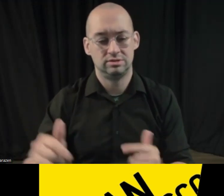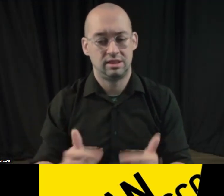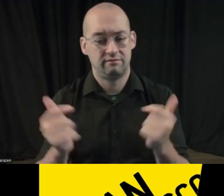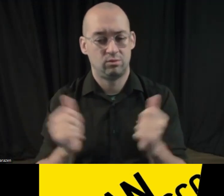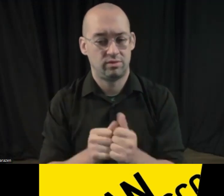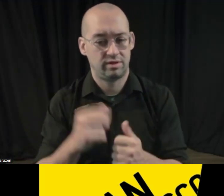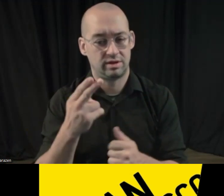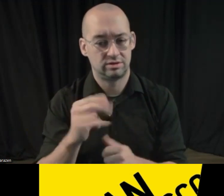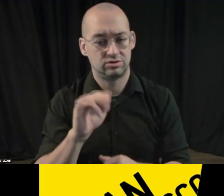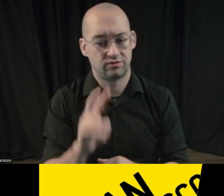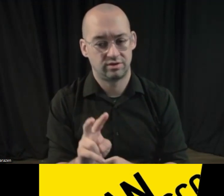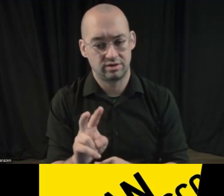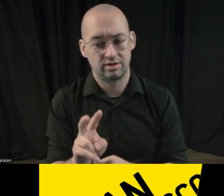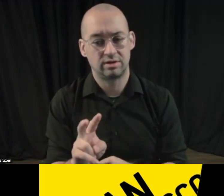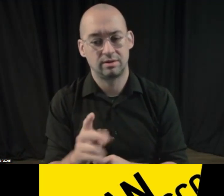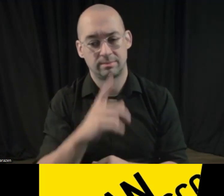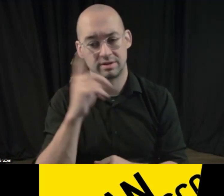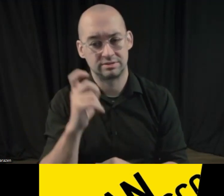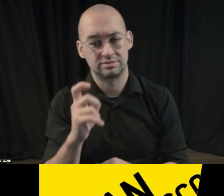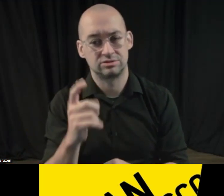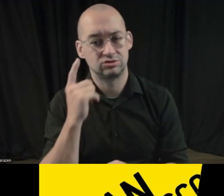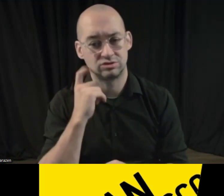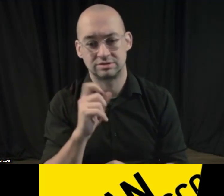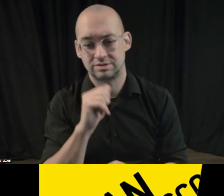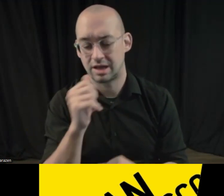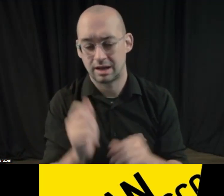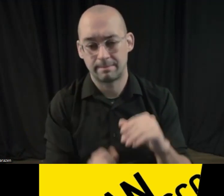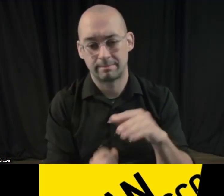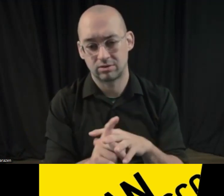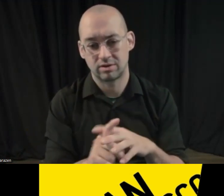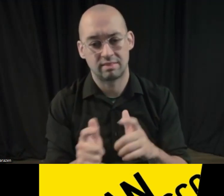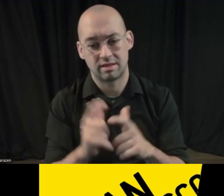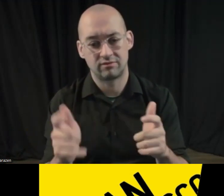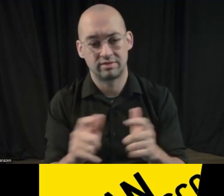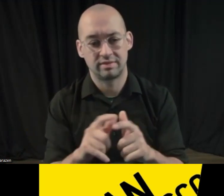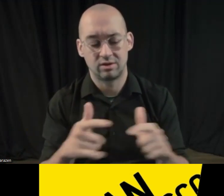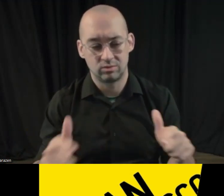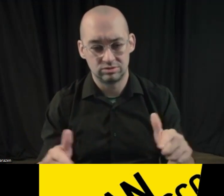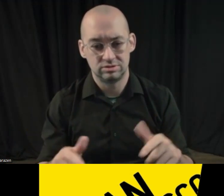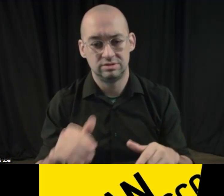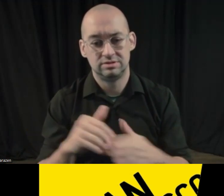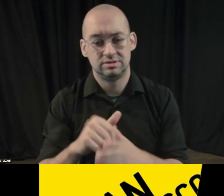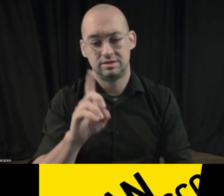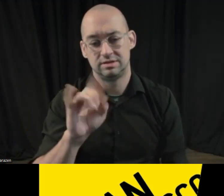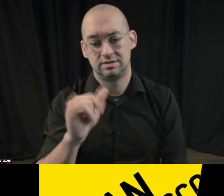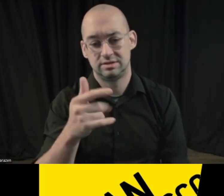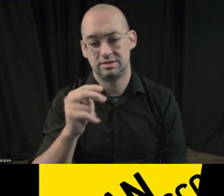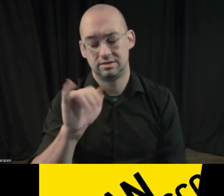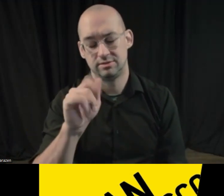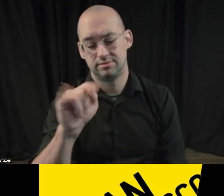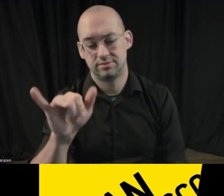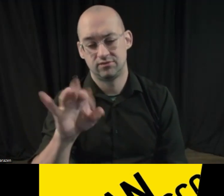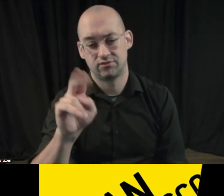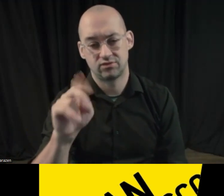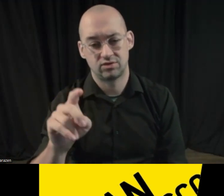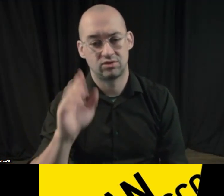those living with HIV, because it just hasn't appeared in a lot of the language. And in our Dignity Fund, which we're going through in San